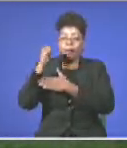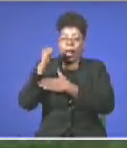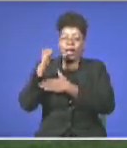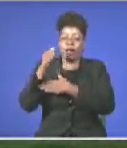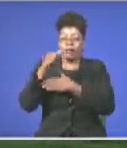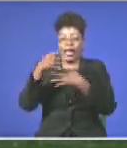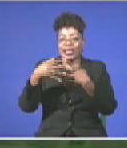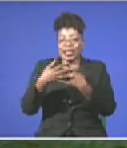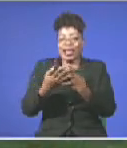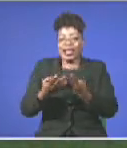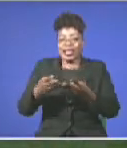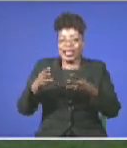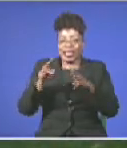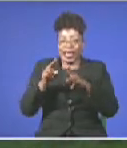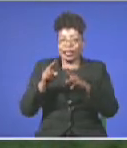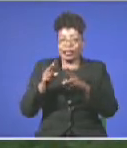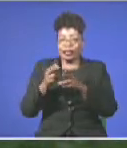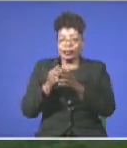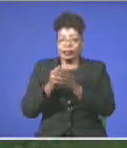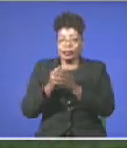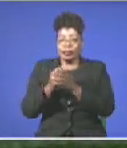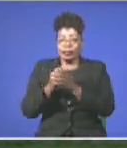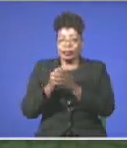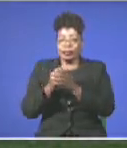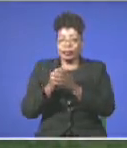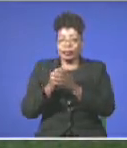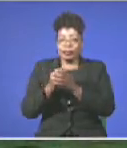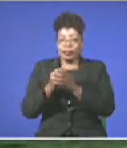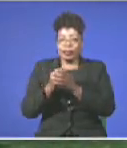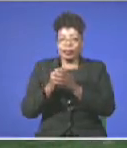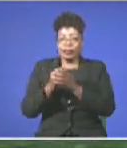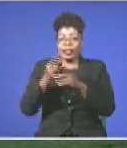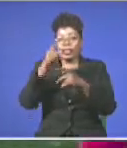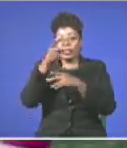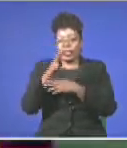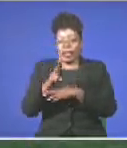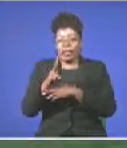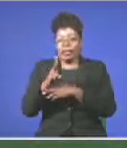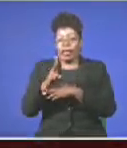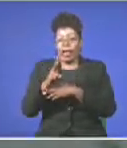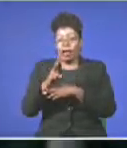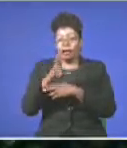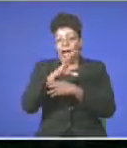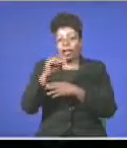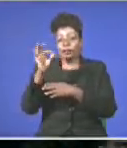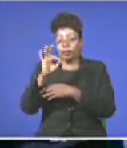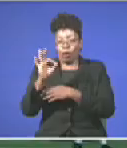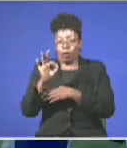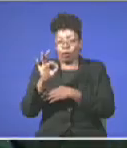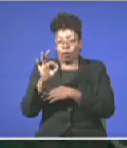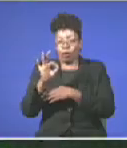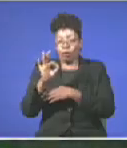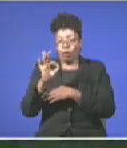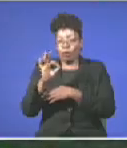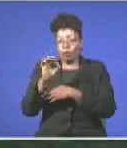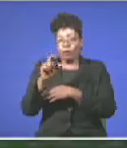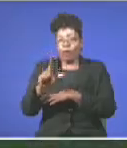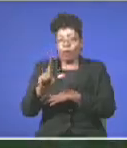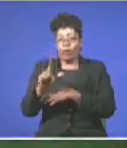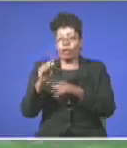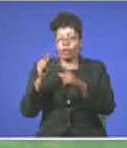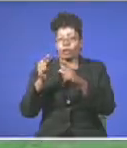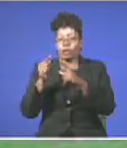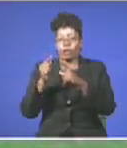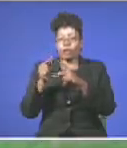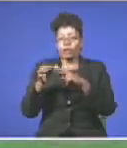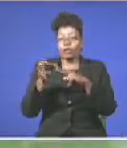that 1-0 lead into the half. In the second half, the Heat started to get to the Mingos, and Florida College would score two more goals en route